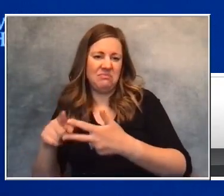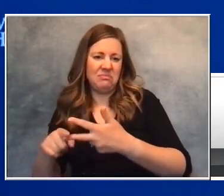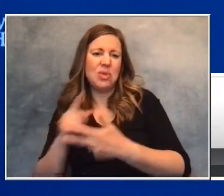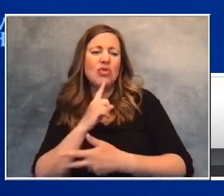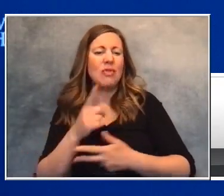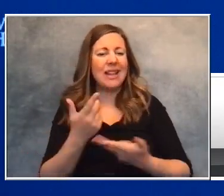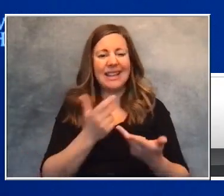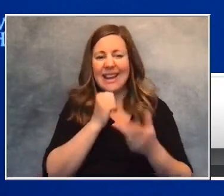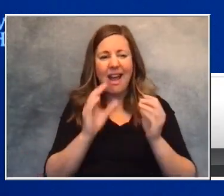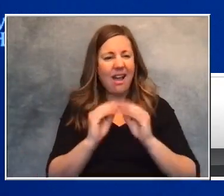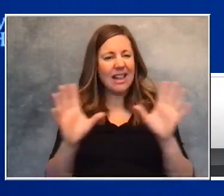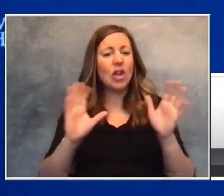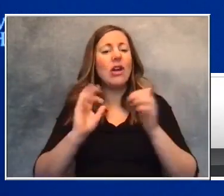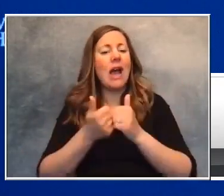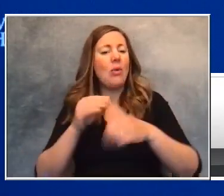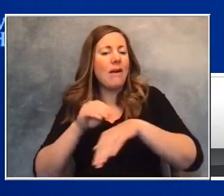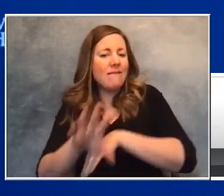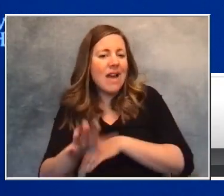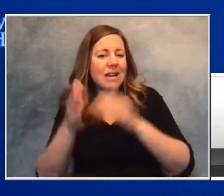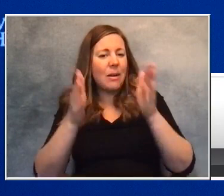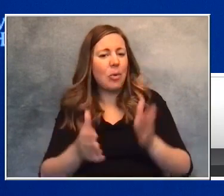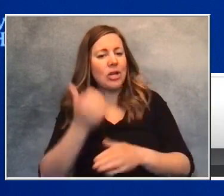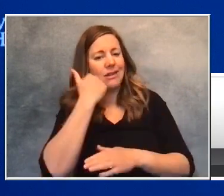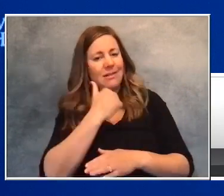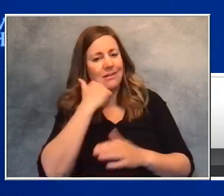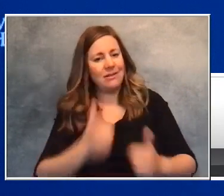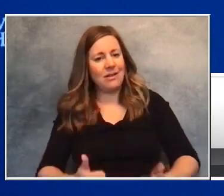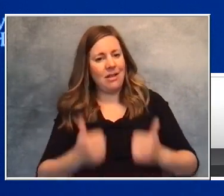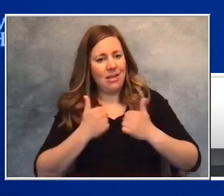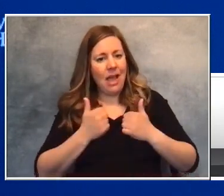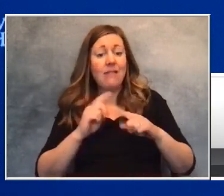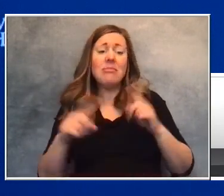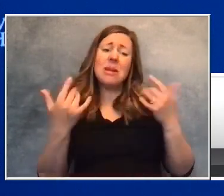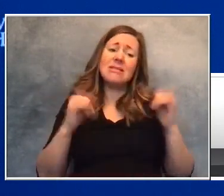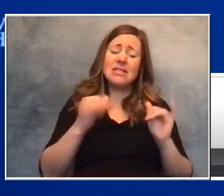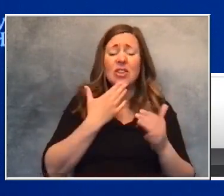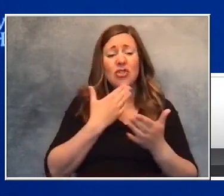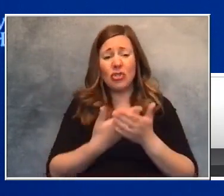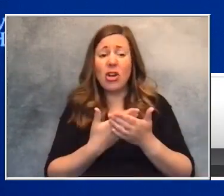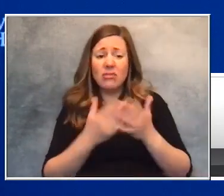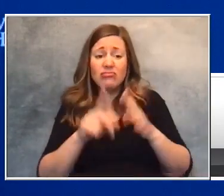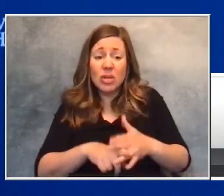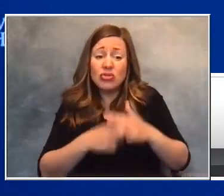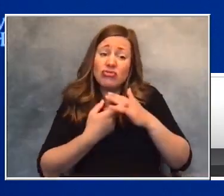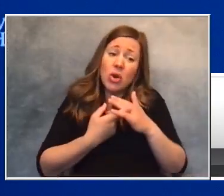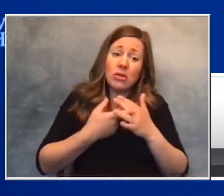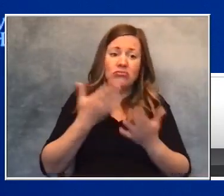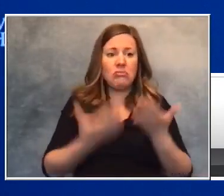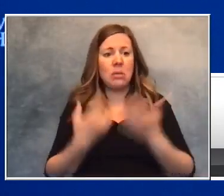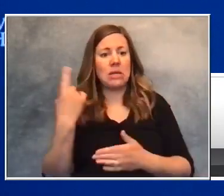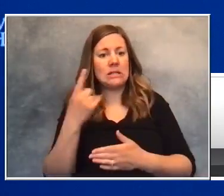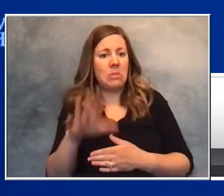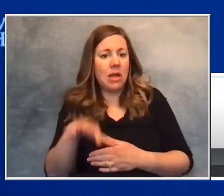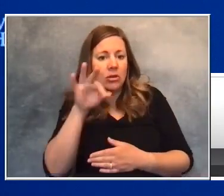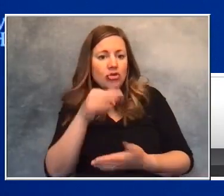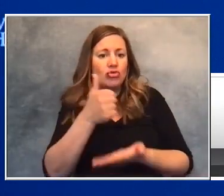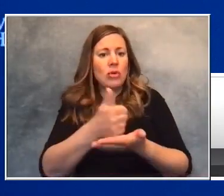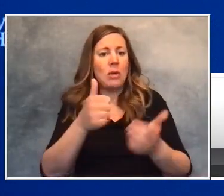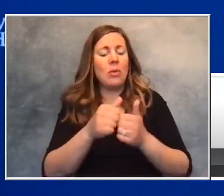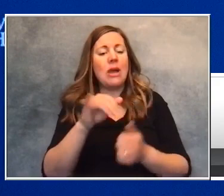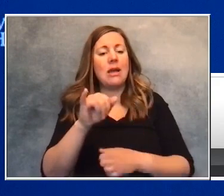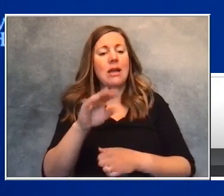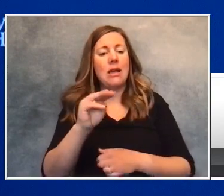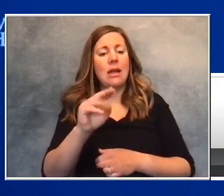person's clinical day-to-day life, but it is one good step towards looking at something to help immune function